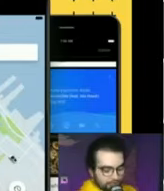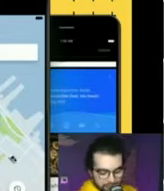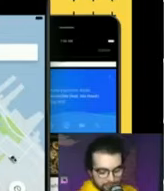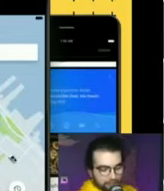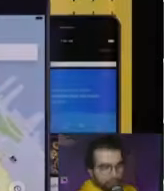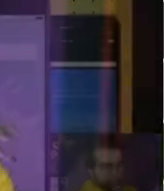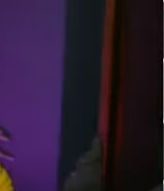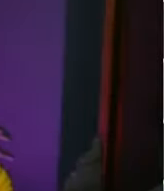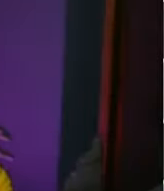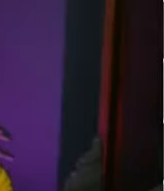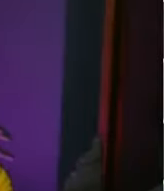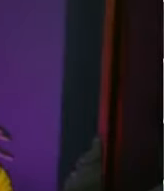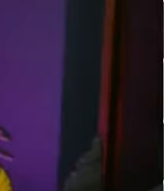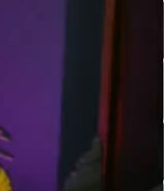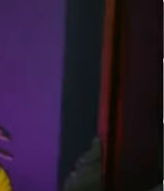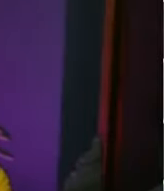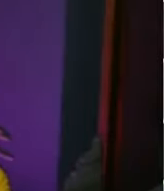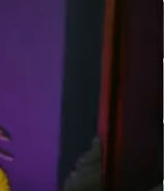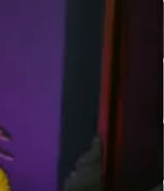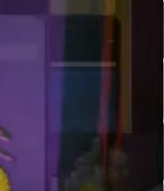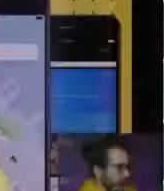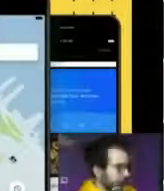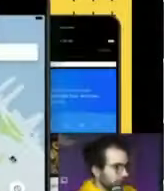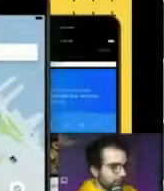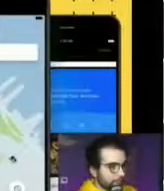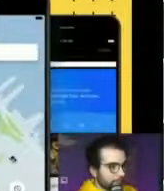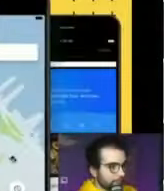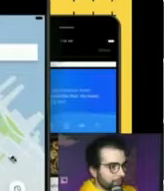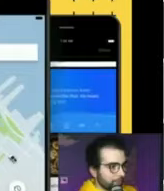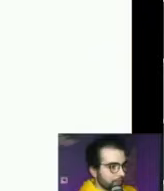So what we are gonna build?